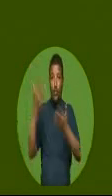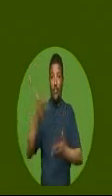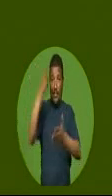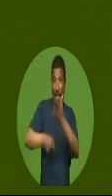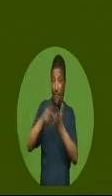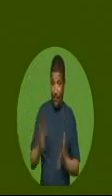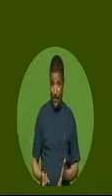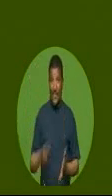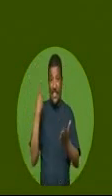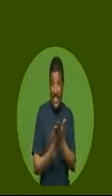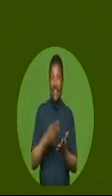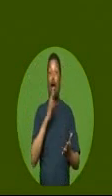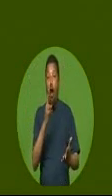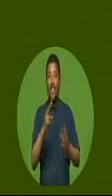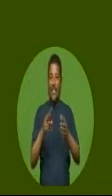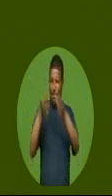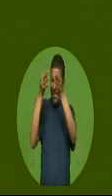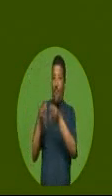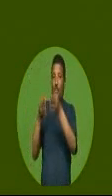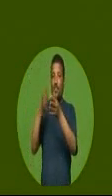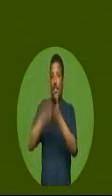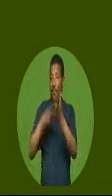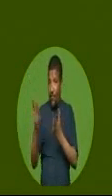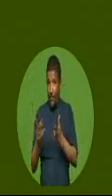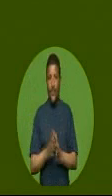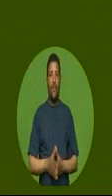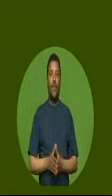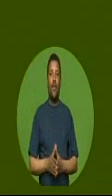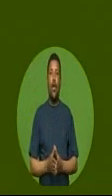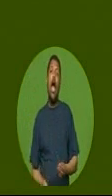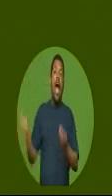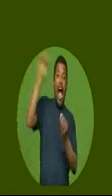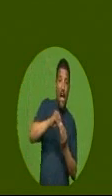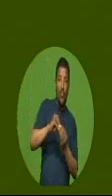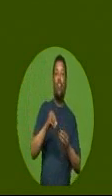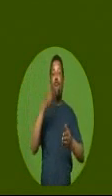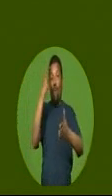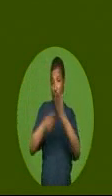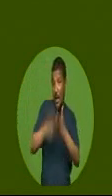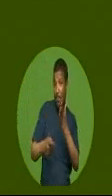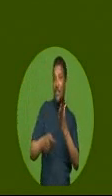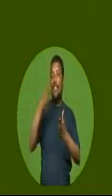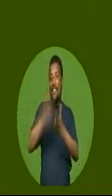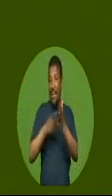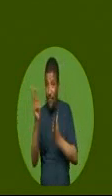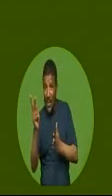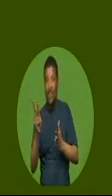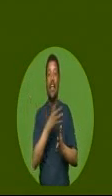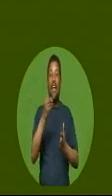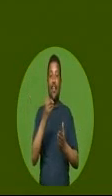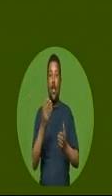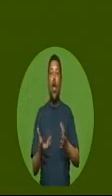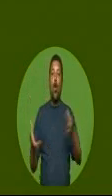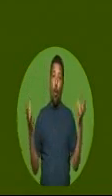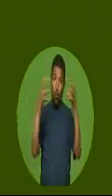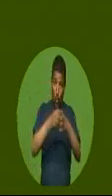are specific tariffs, ad valorem tariffs, and